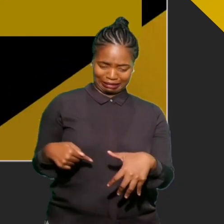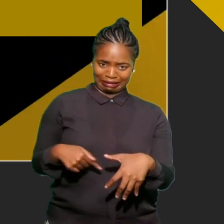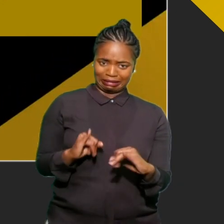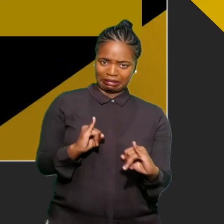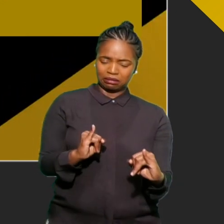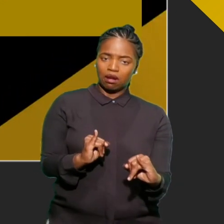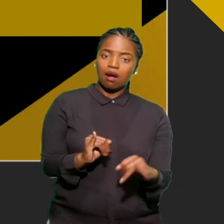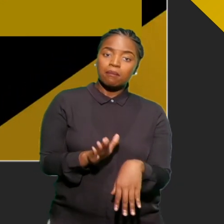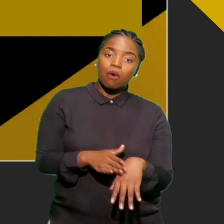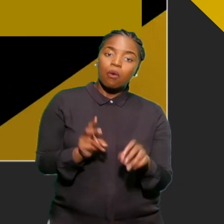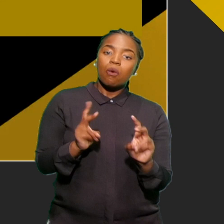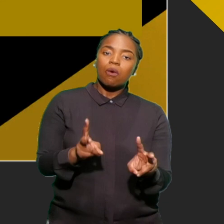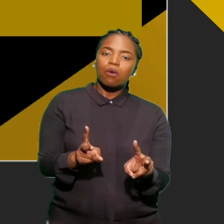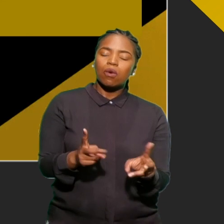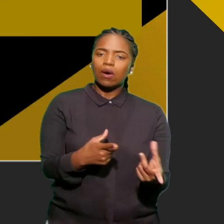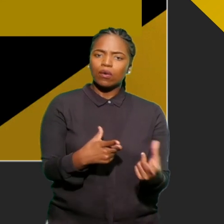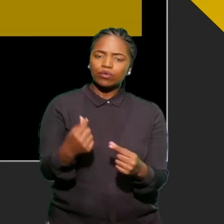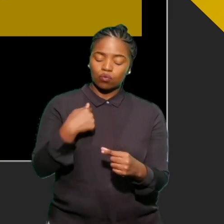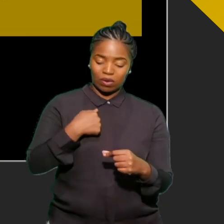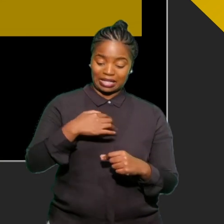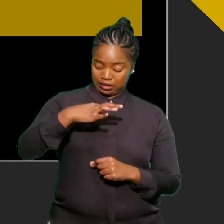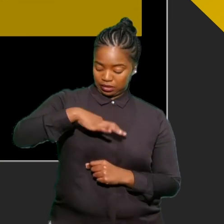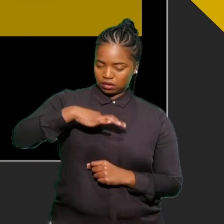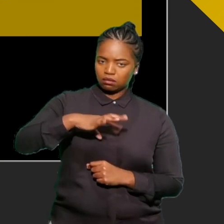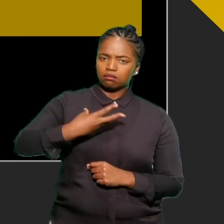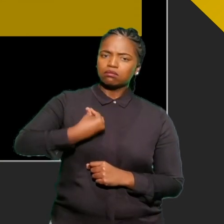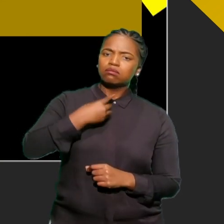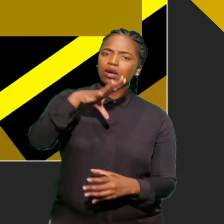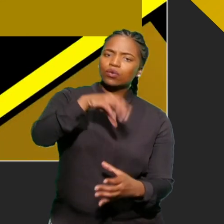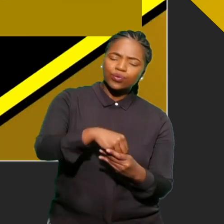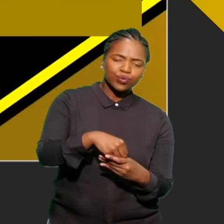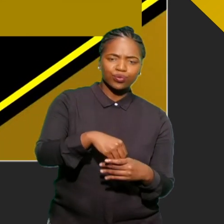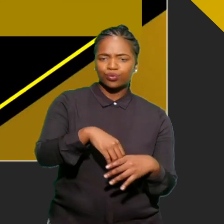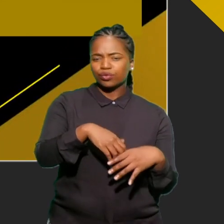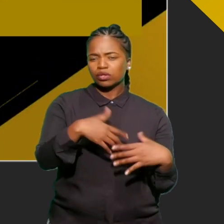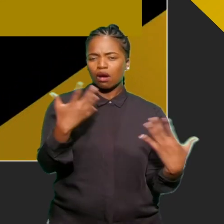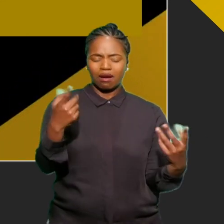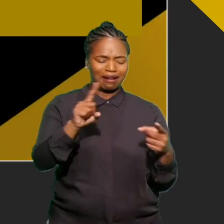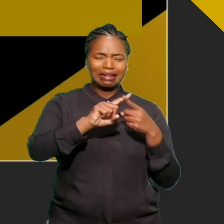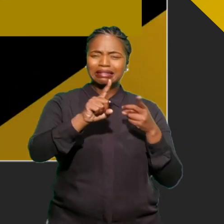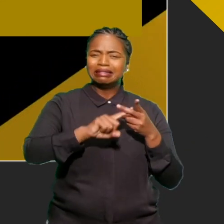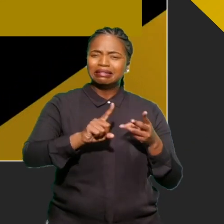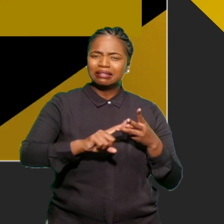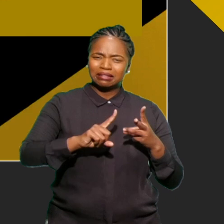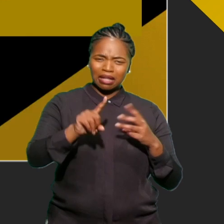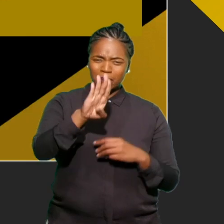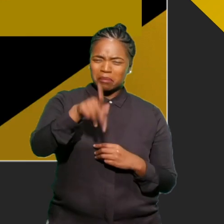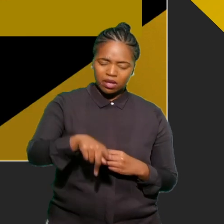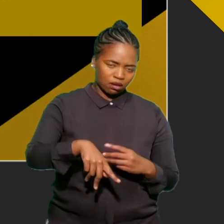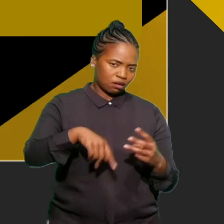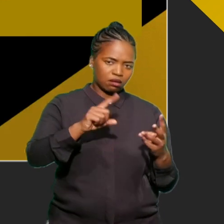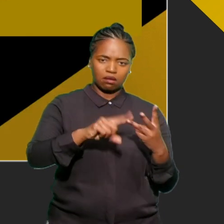more common medical complications that may occur during a teen pregnancy includes anemia, toxemia, high blood